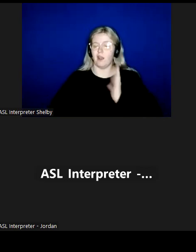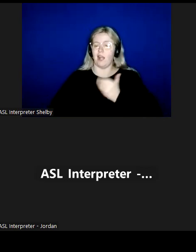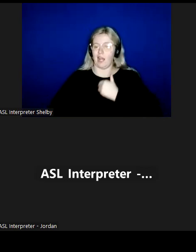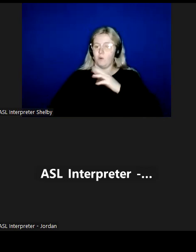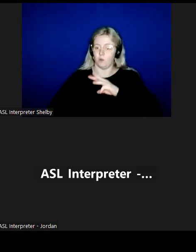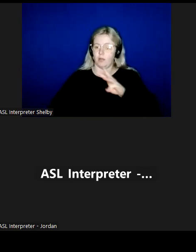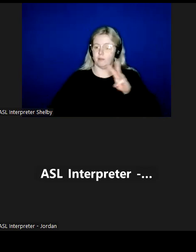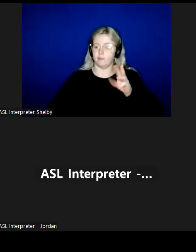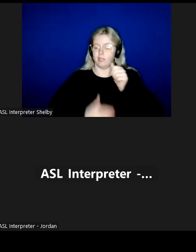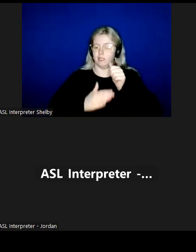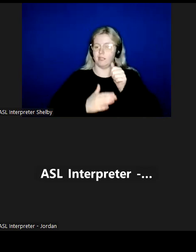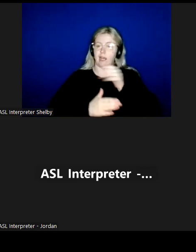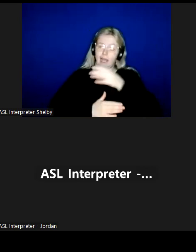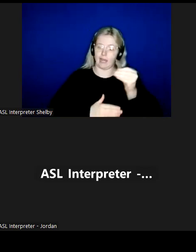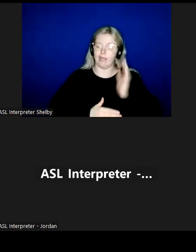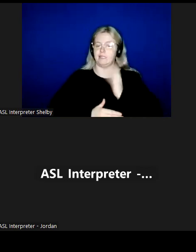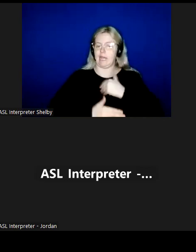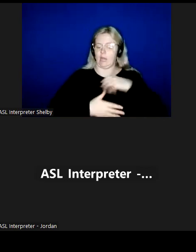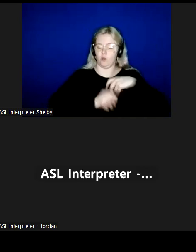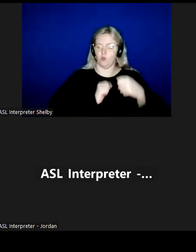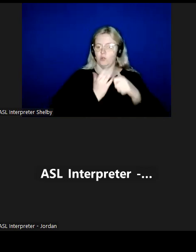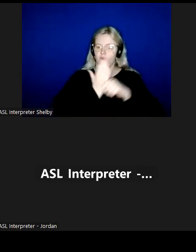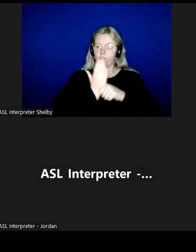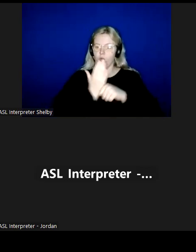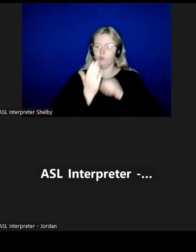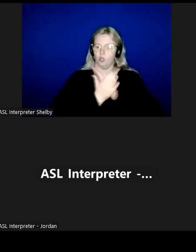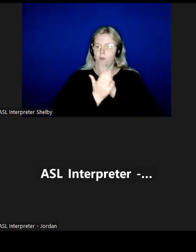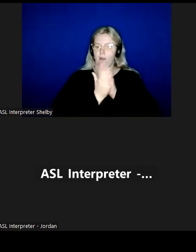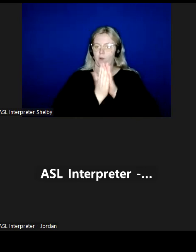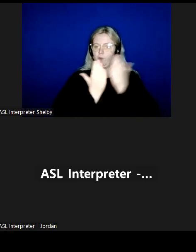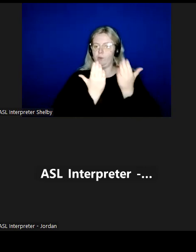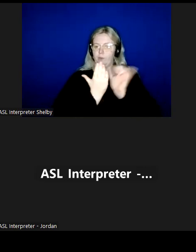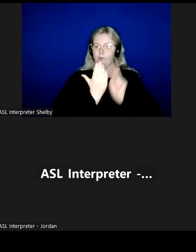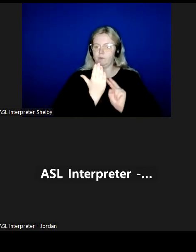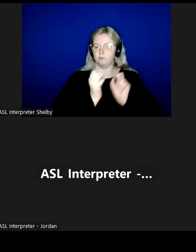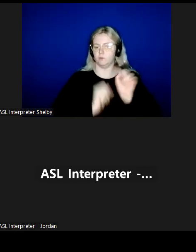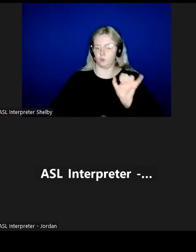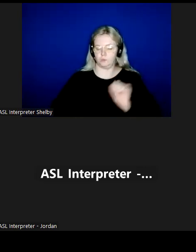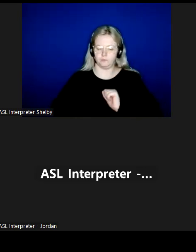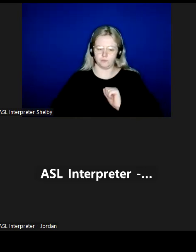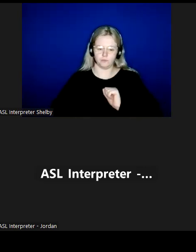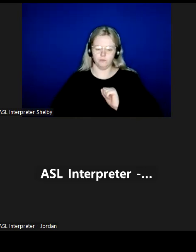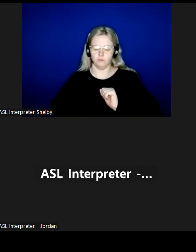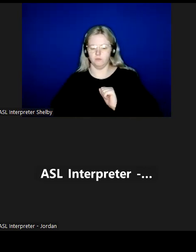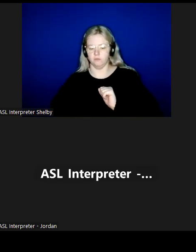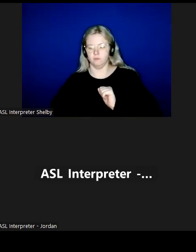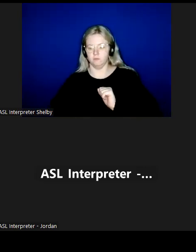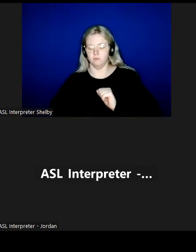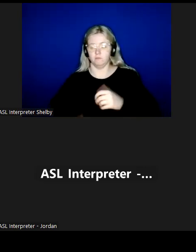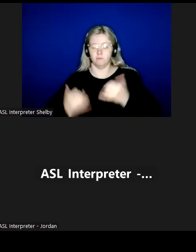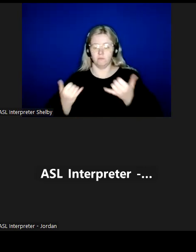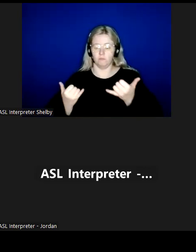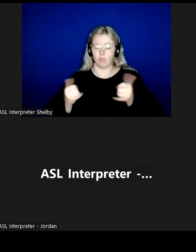grief and bereavement brochure itself. I would like to go ahead and open up